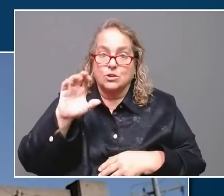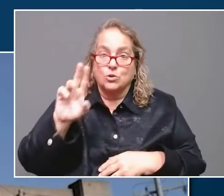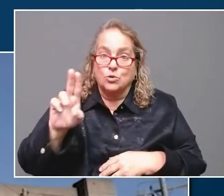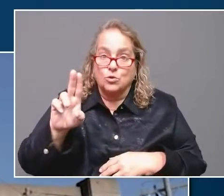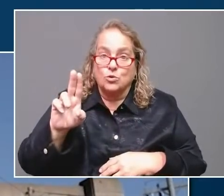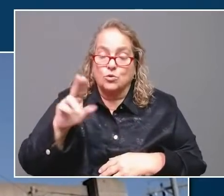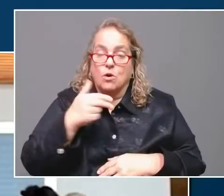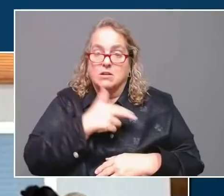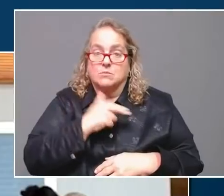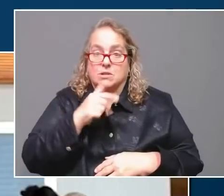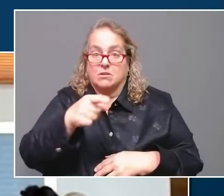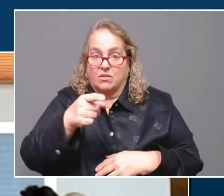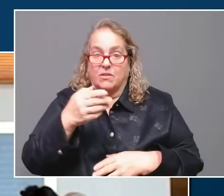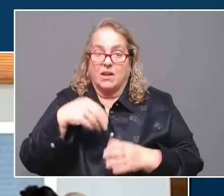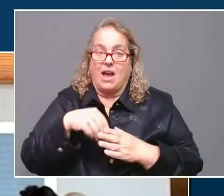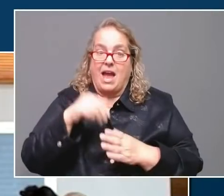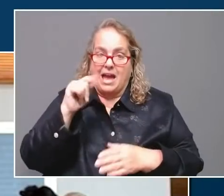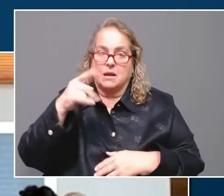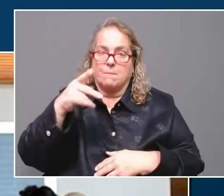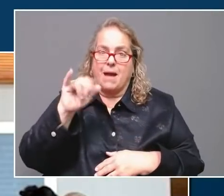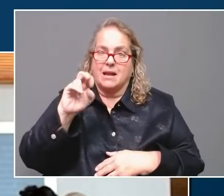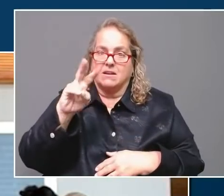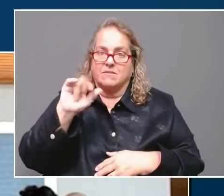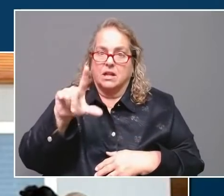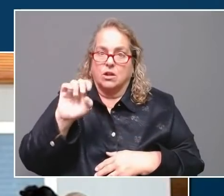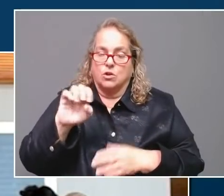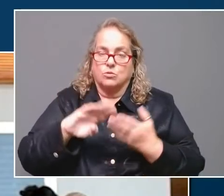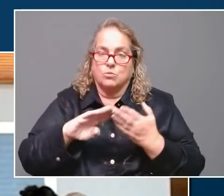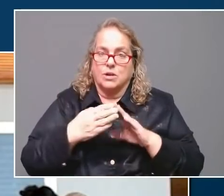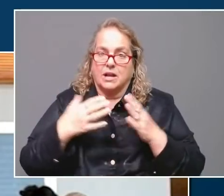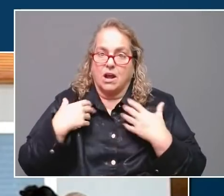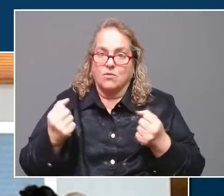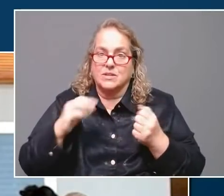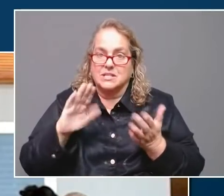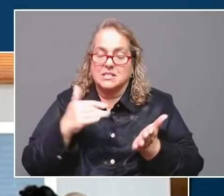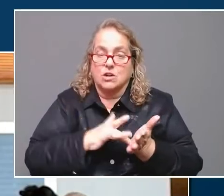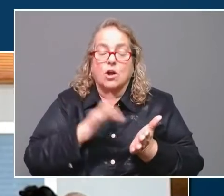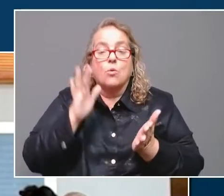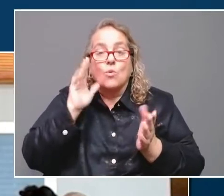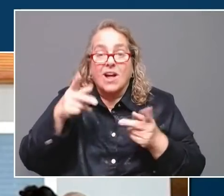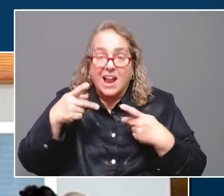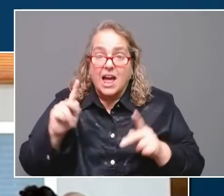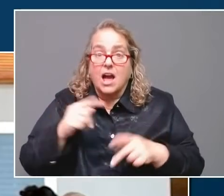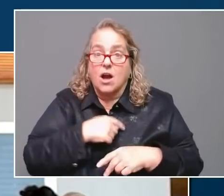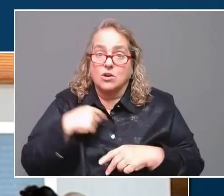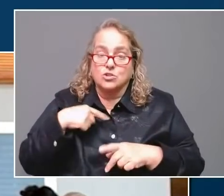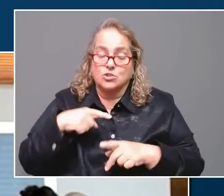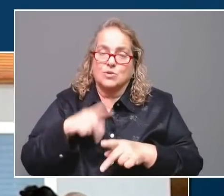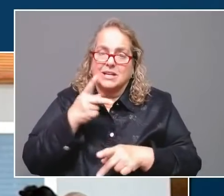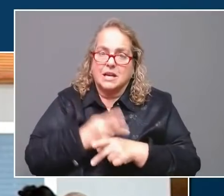at Pineville Community Health Center. This will allow us to keep more patients